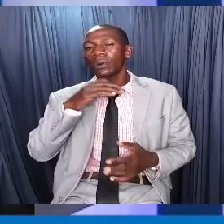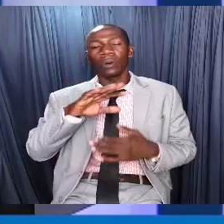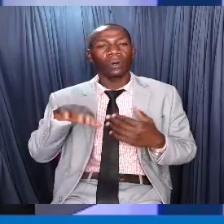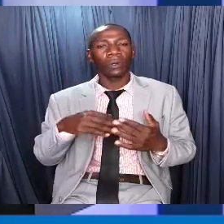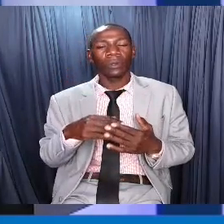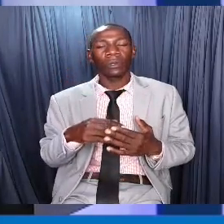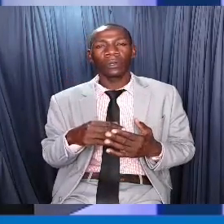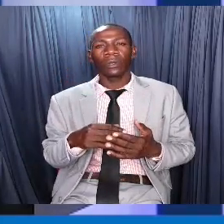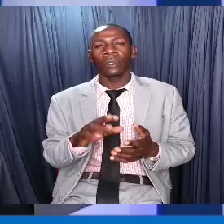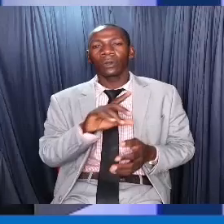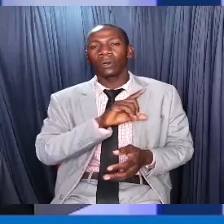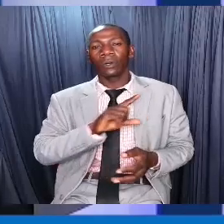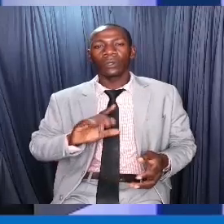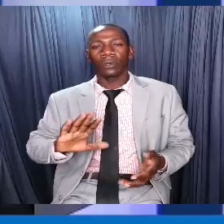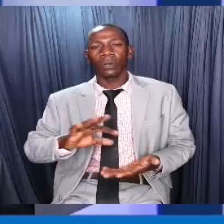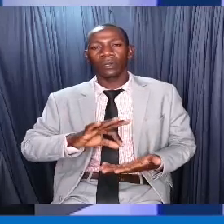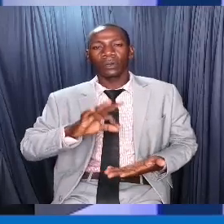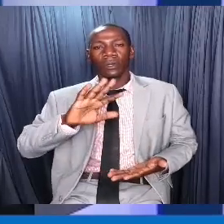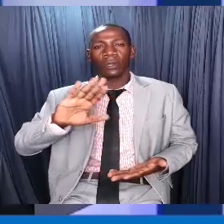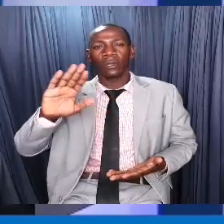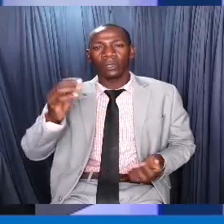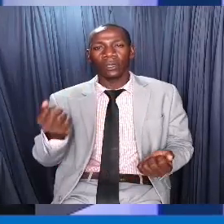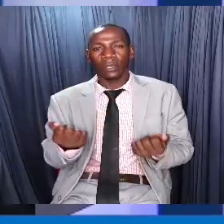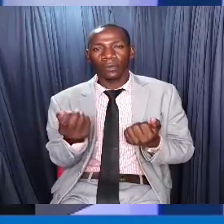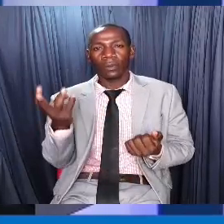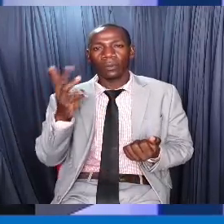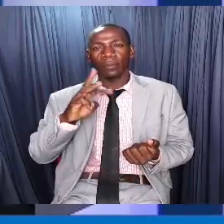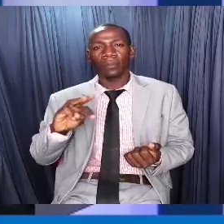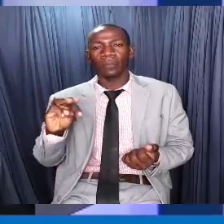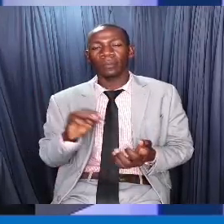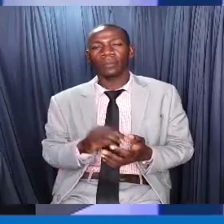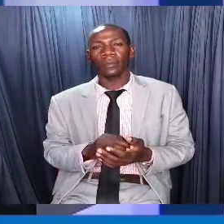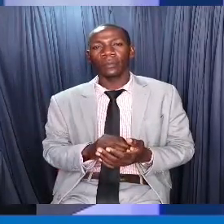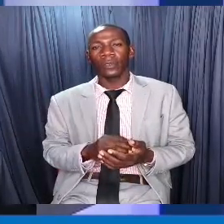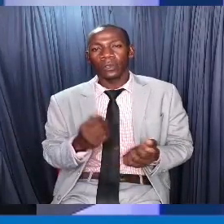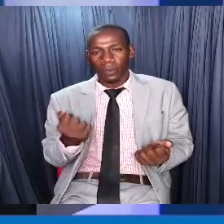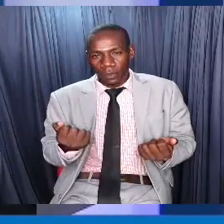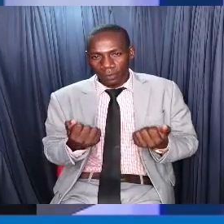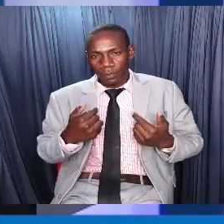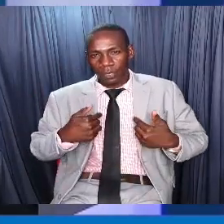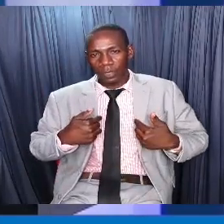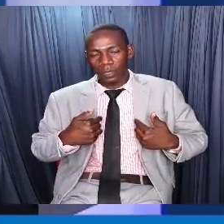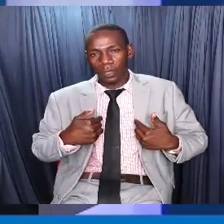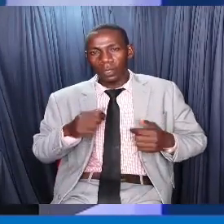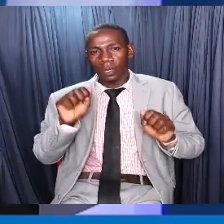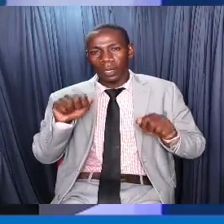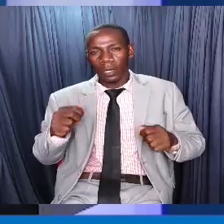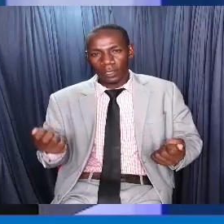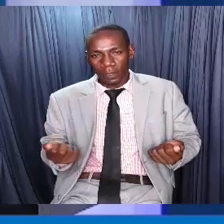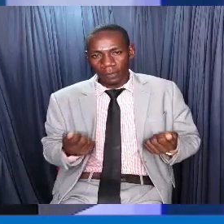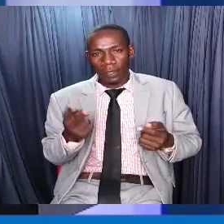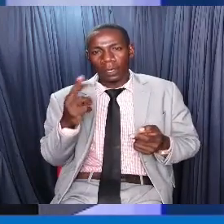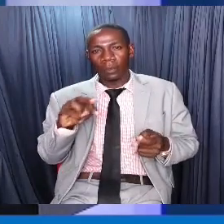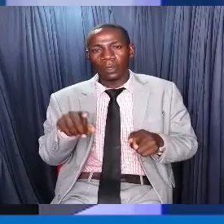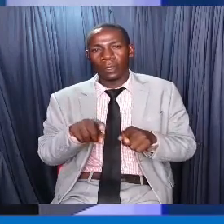crooks. Bwana hiyo ni roho zako hizo. Lord, you don't run this matter. Waokoe. Save them. Uliyeniokoa mimi. You who saved me, you can